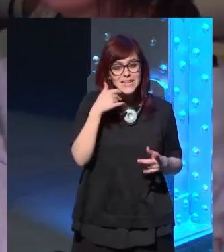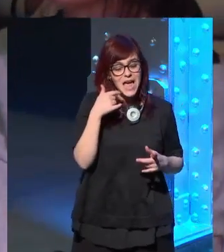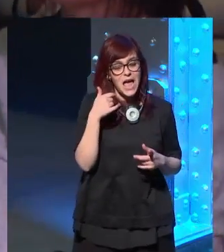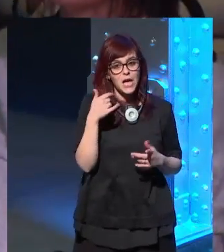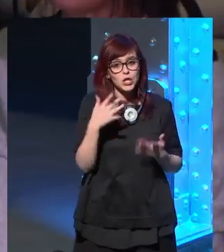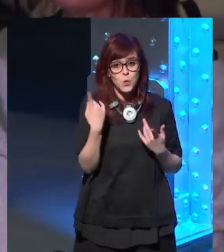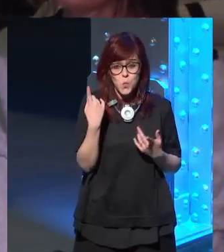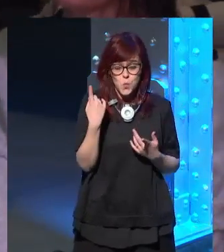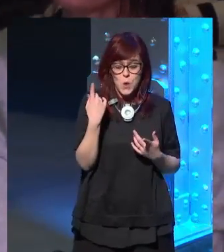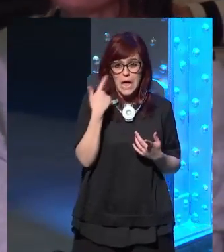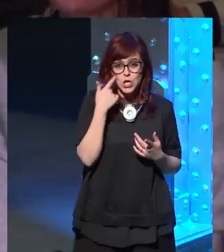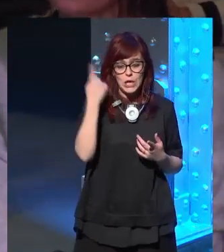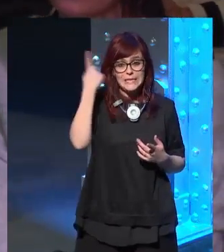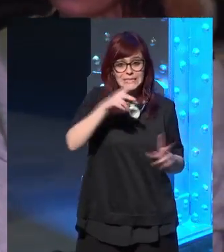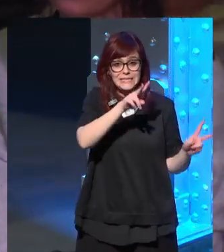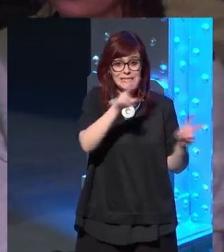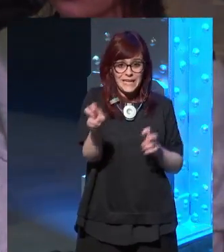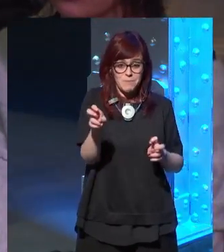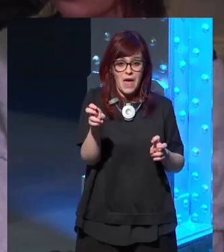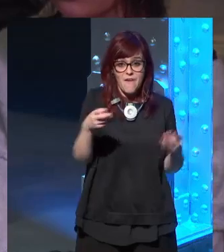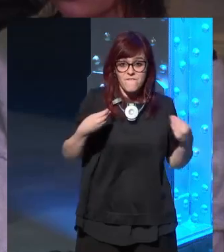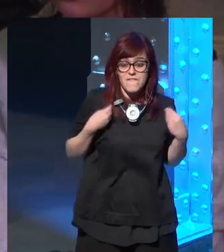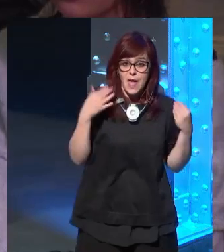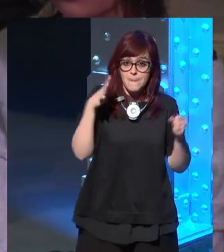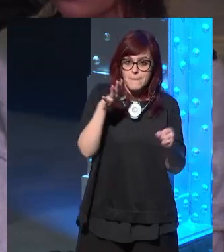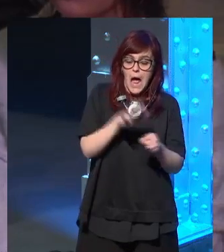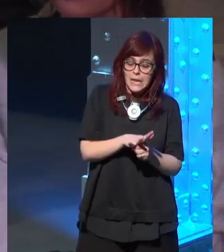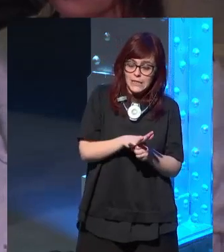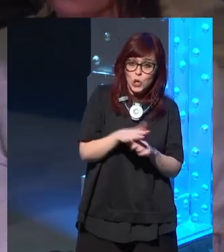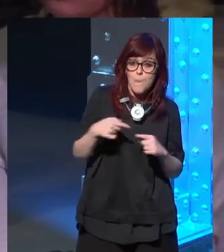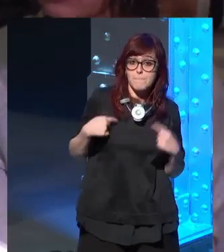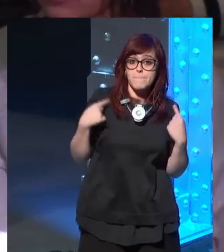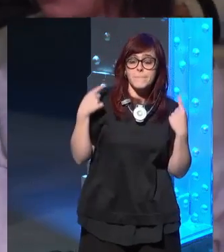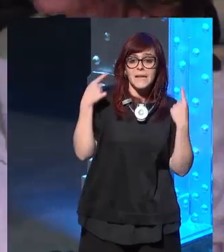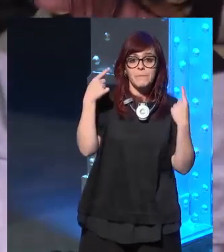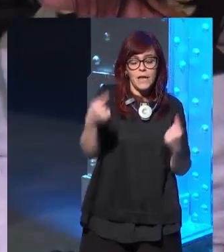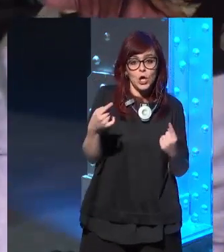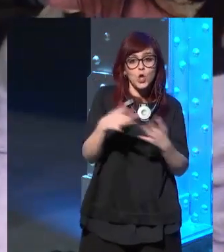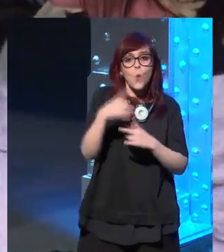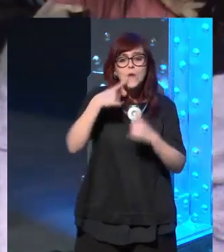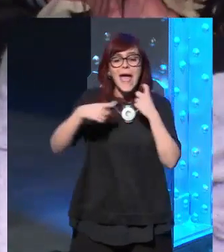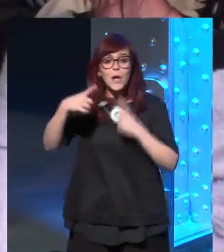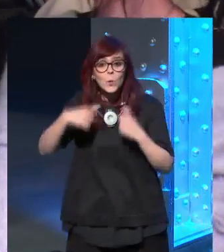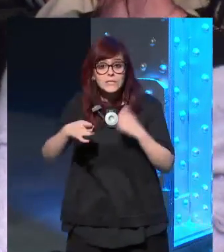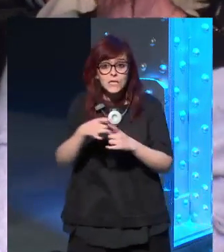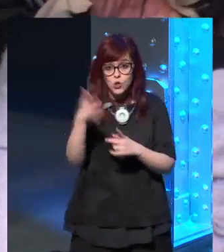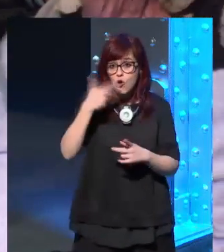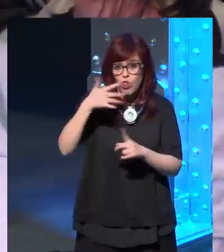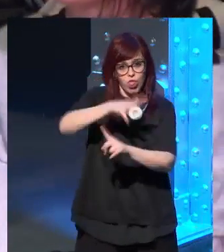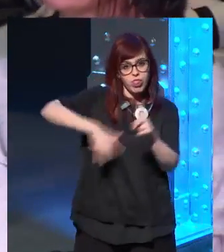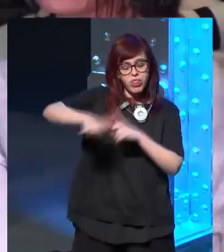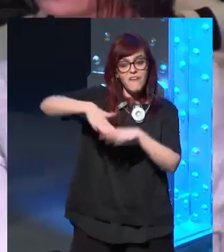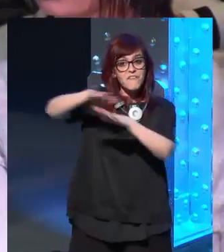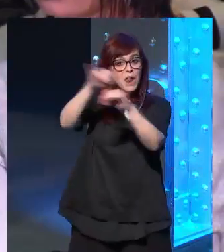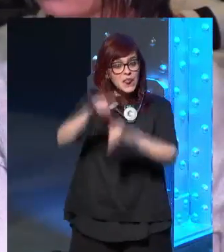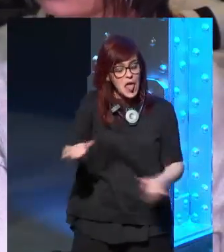mic. Well, once I knew the topic of today was to conduct a